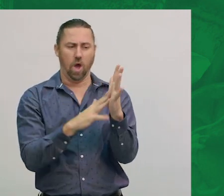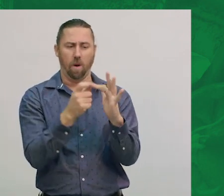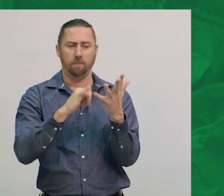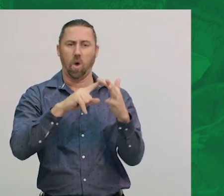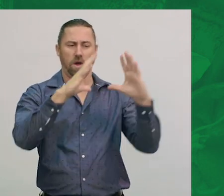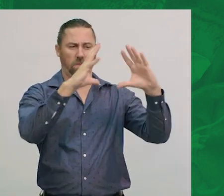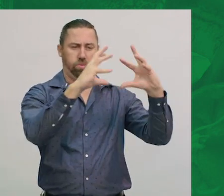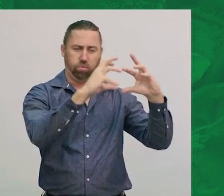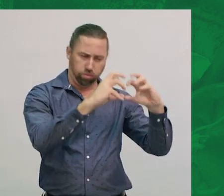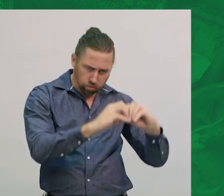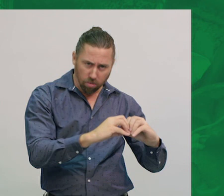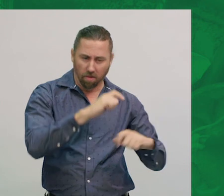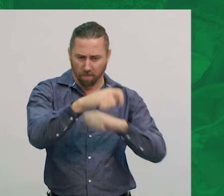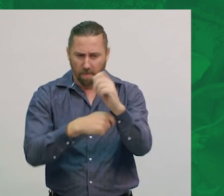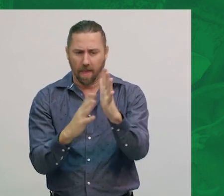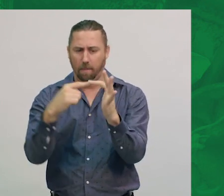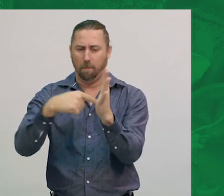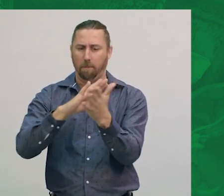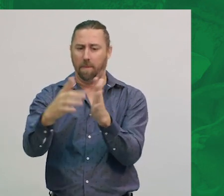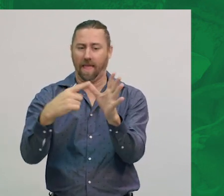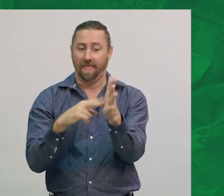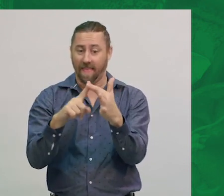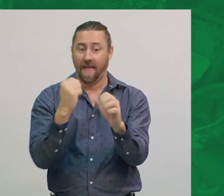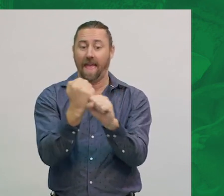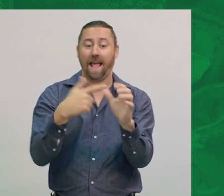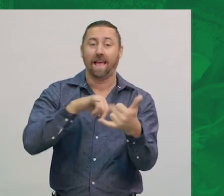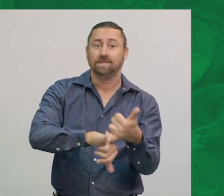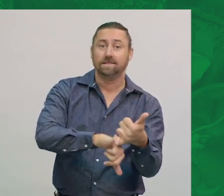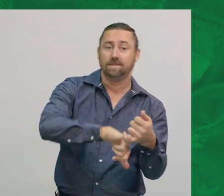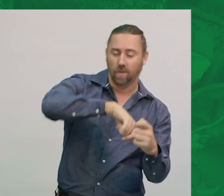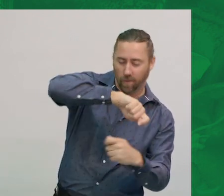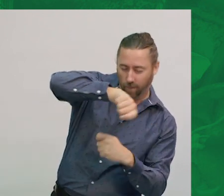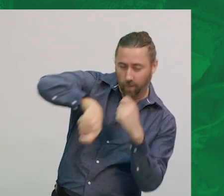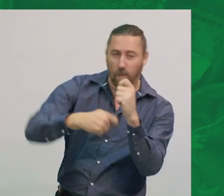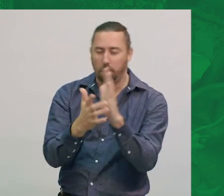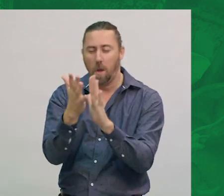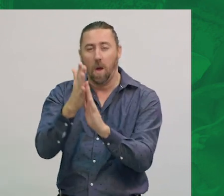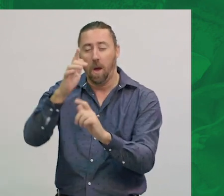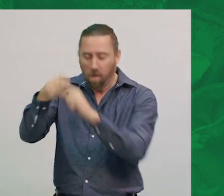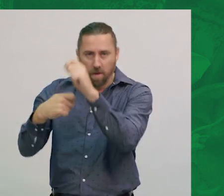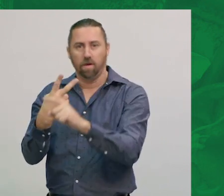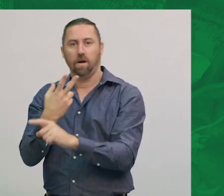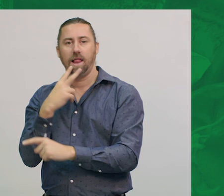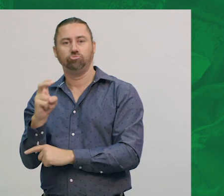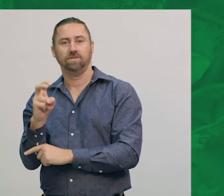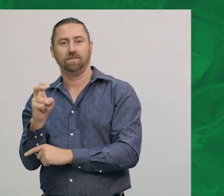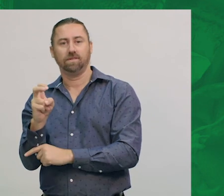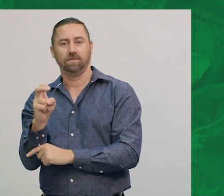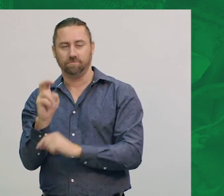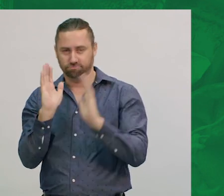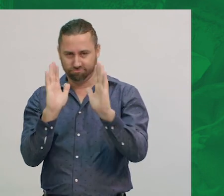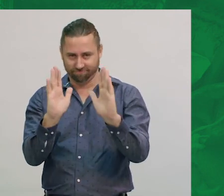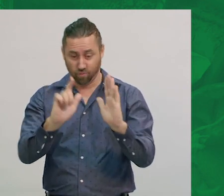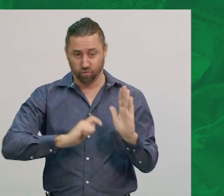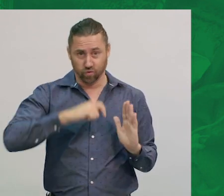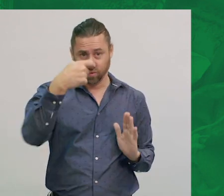decomposes to form methane gas that can be collected and burnt to generate electricity. And now